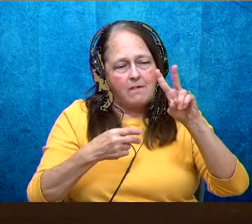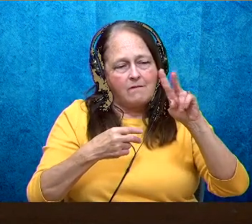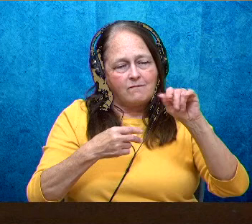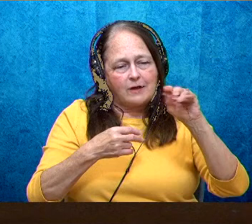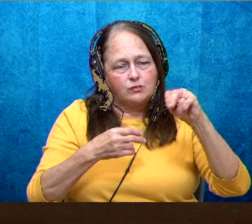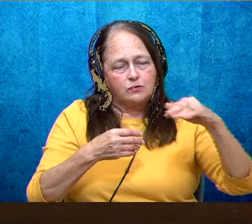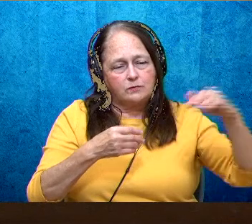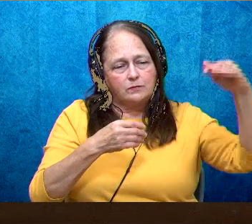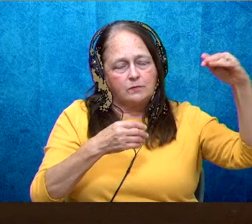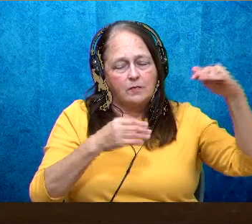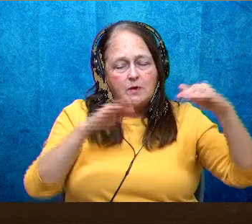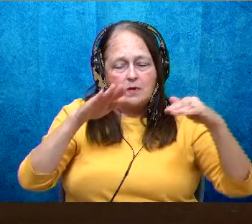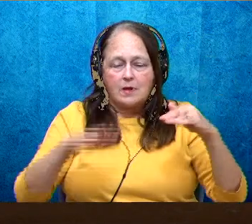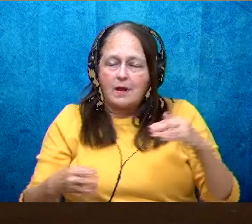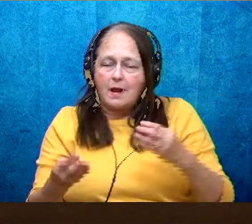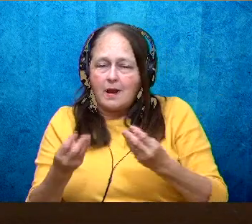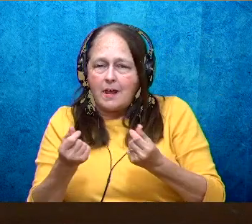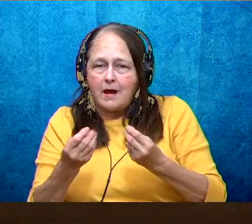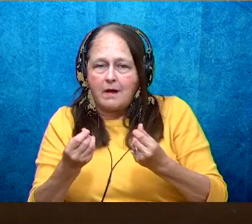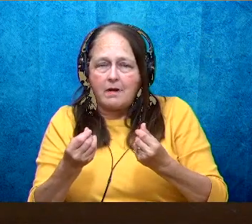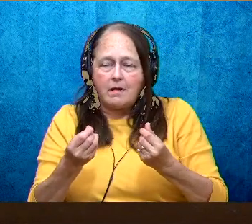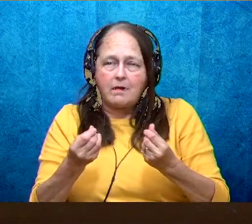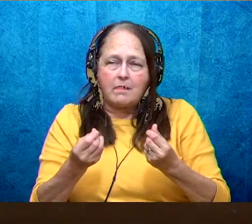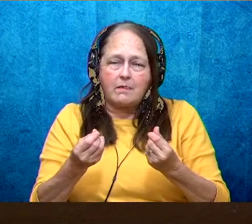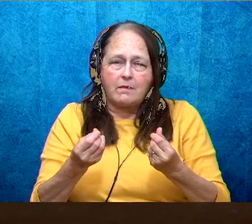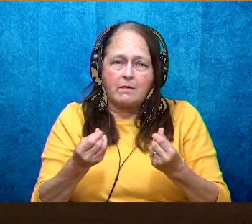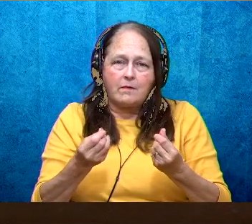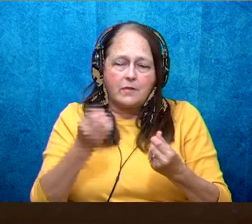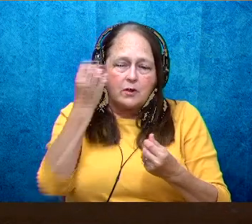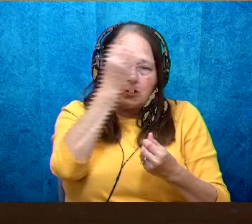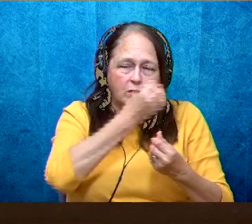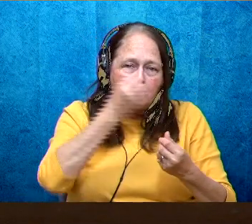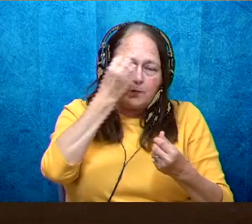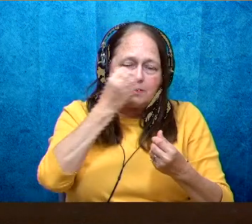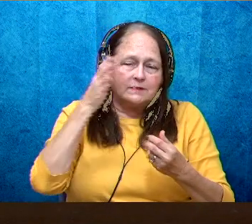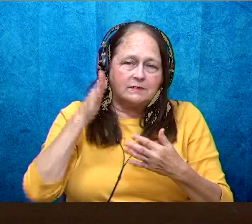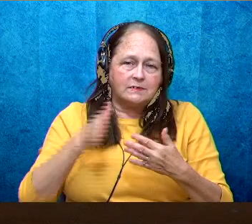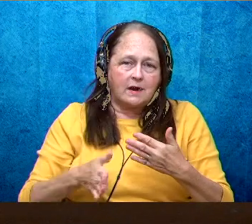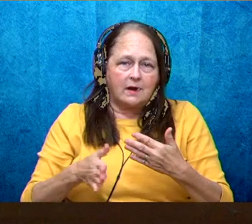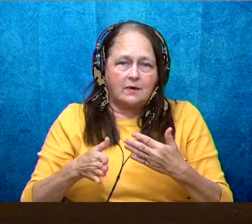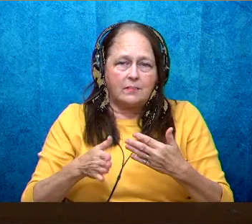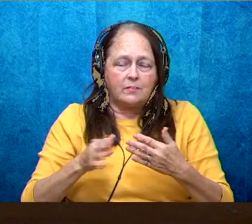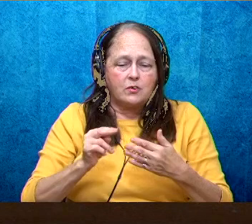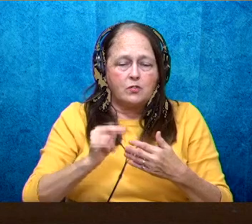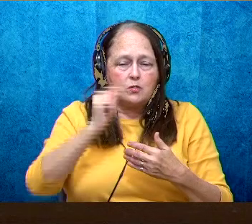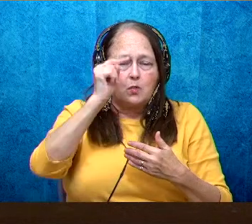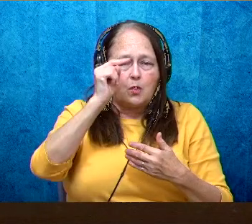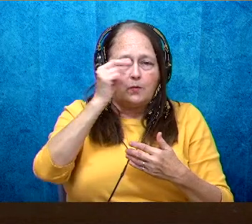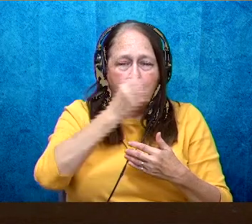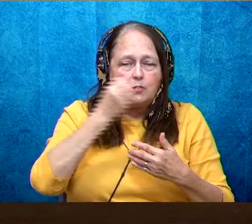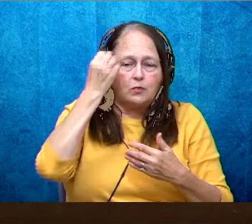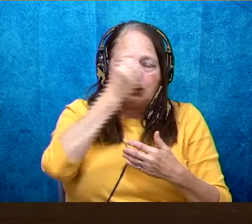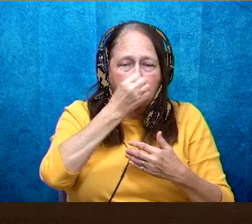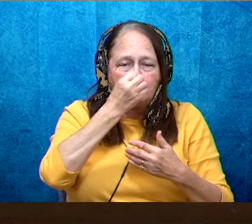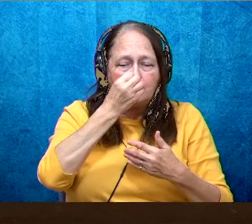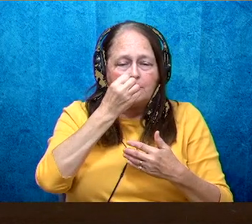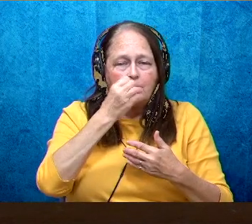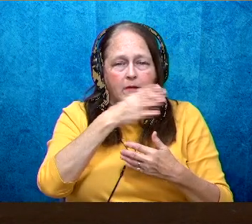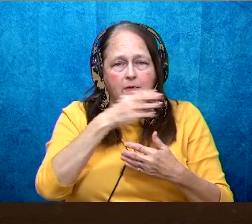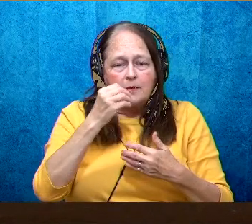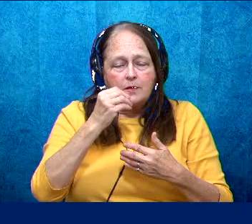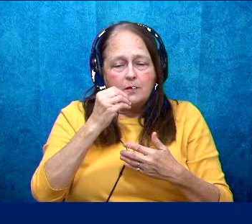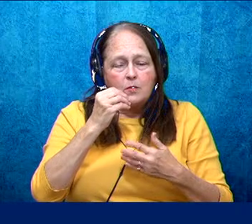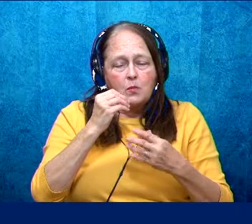lowland areas are generally in the European side of Russia. You've got the northern European plain and the